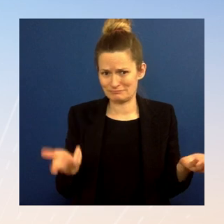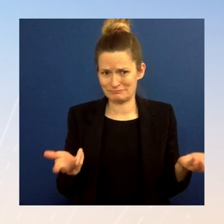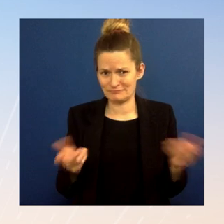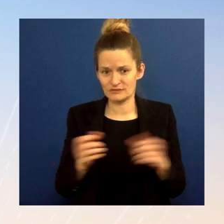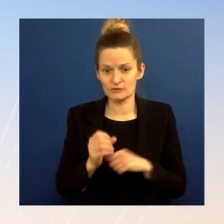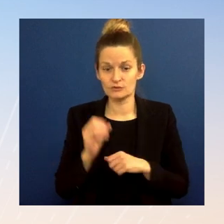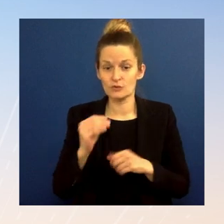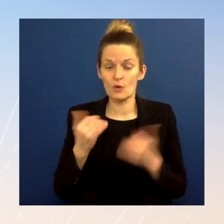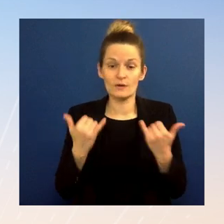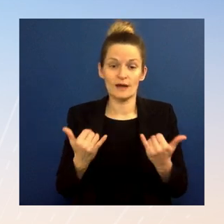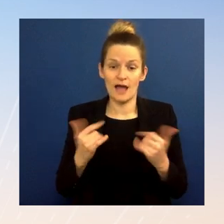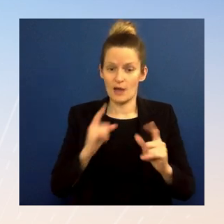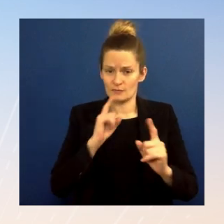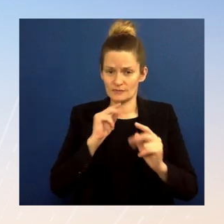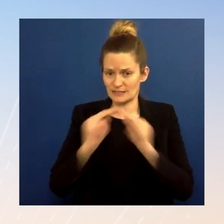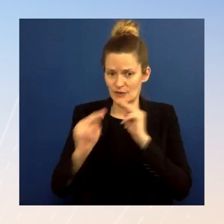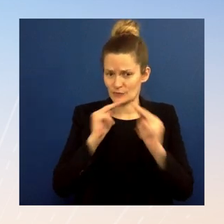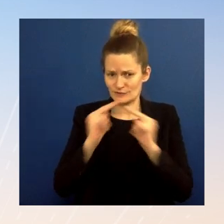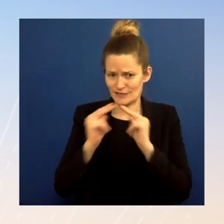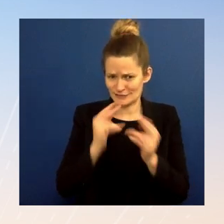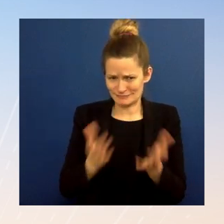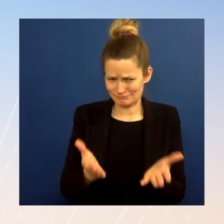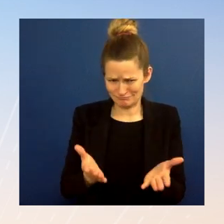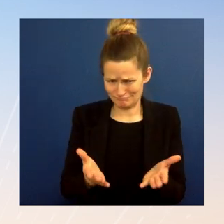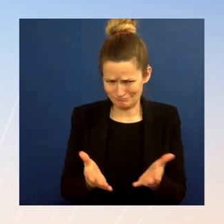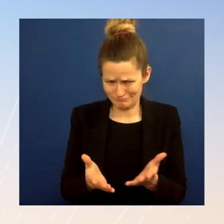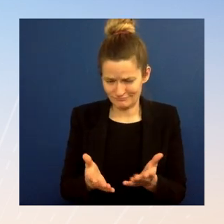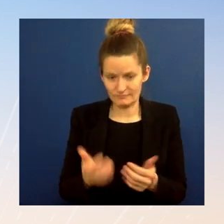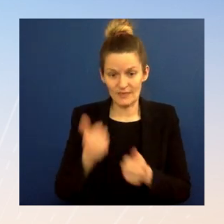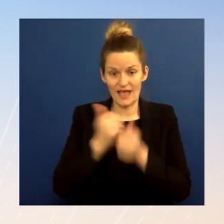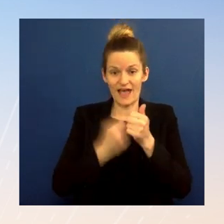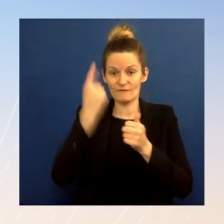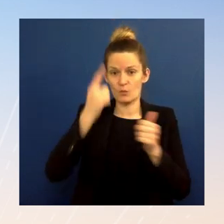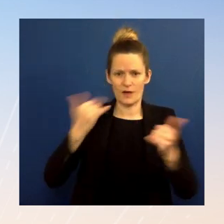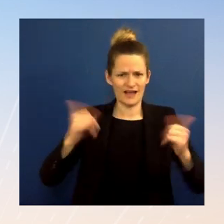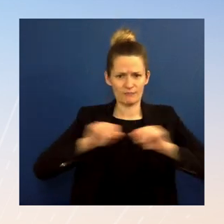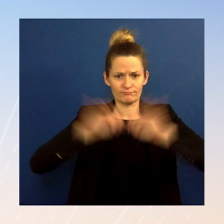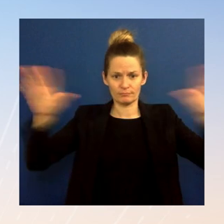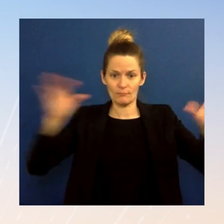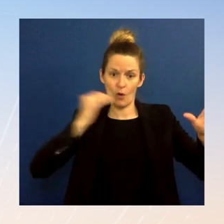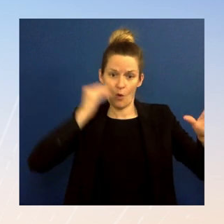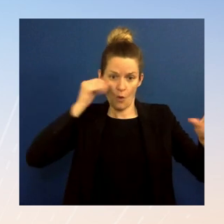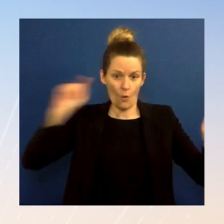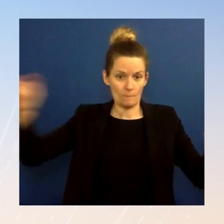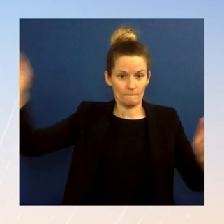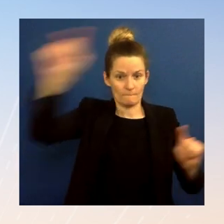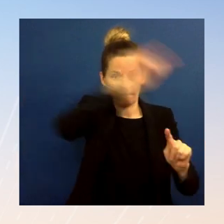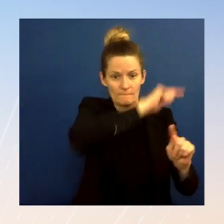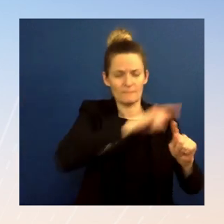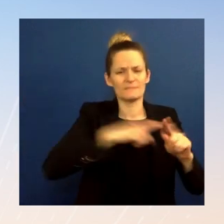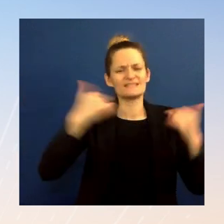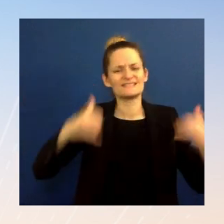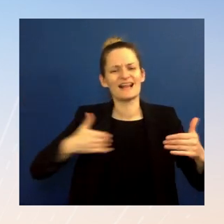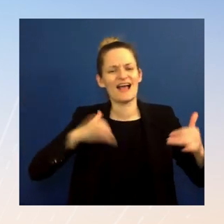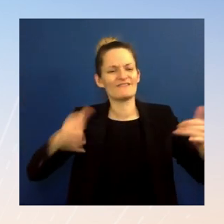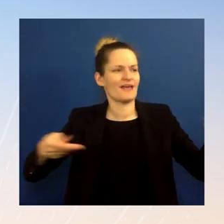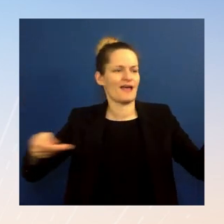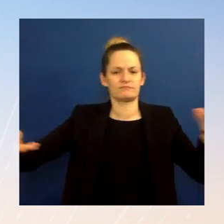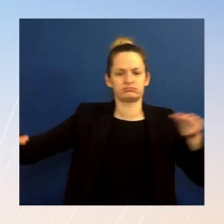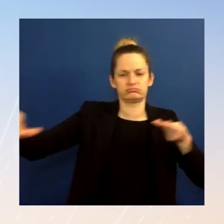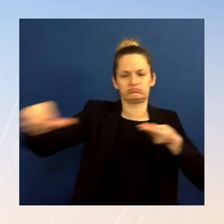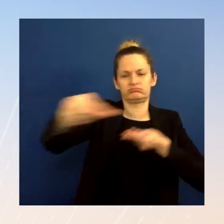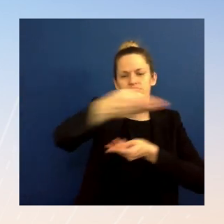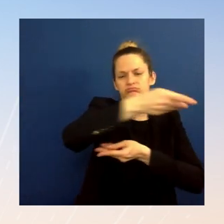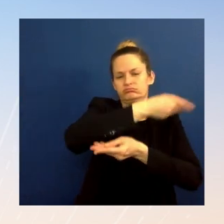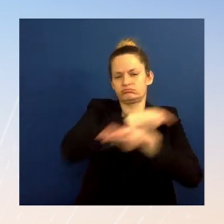and purposes, ongoing. There have been roles in implementation that Russia has had in the past, but I think what we recognize is that